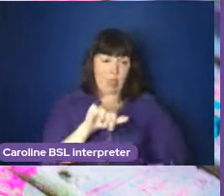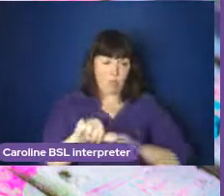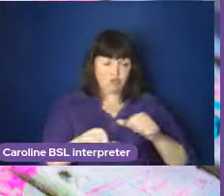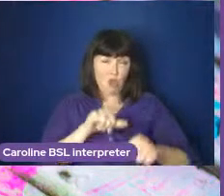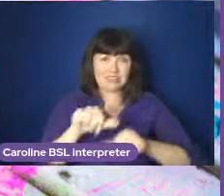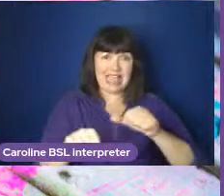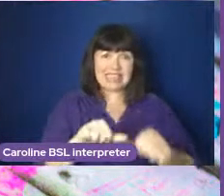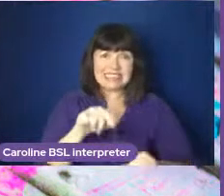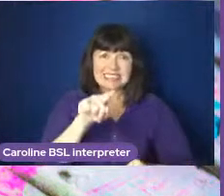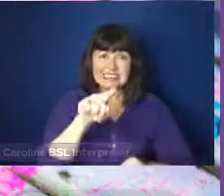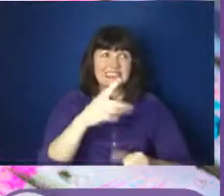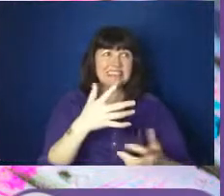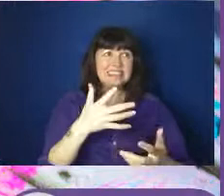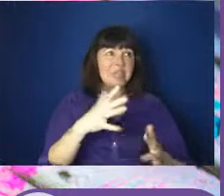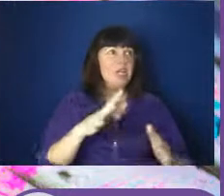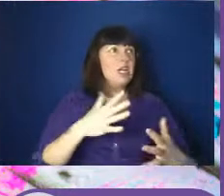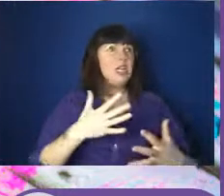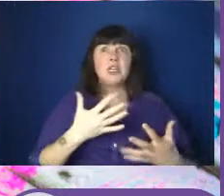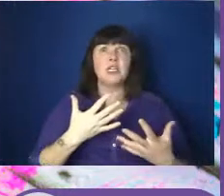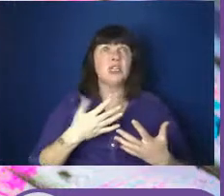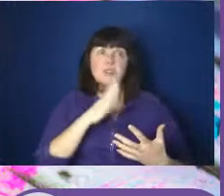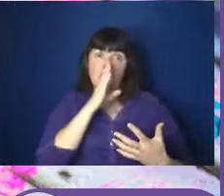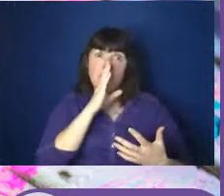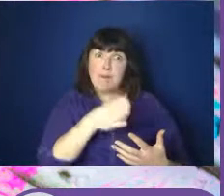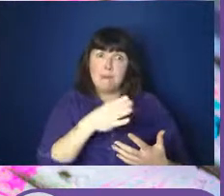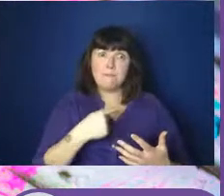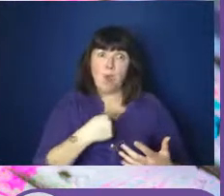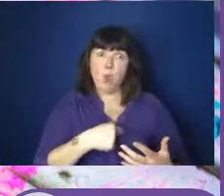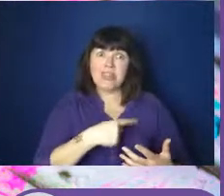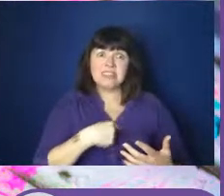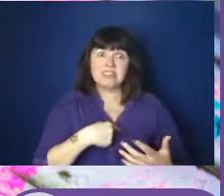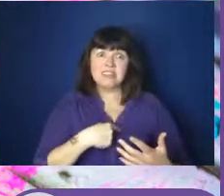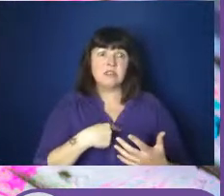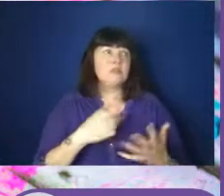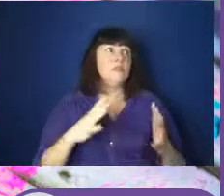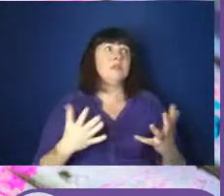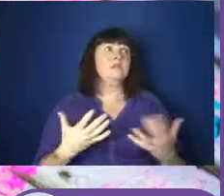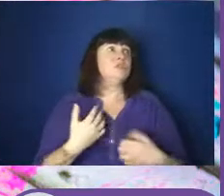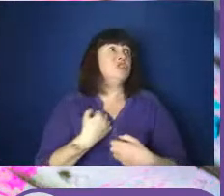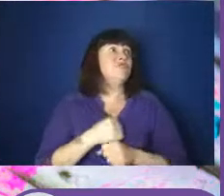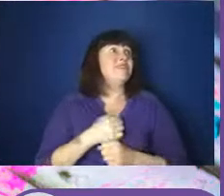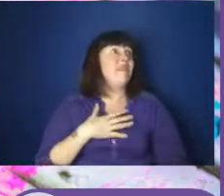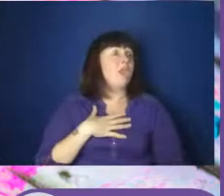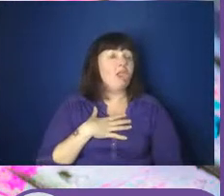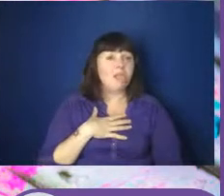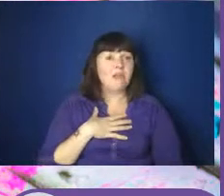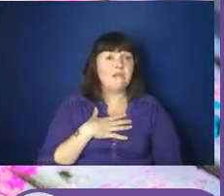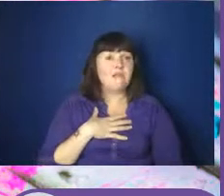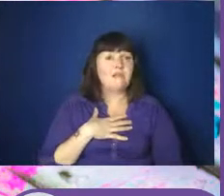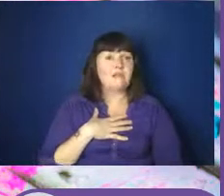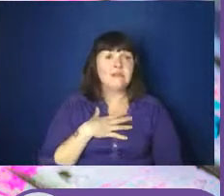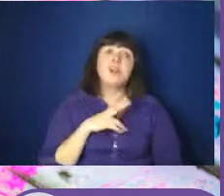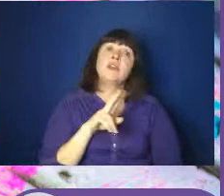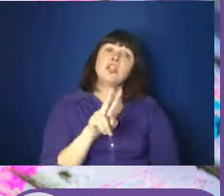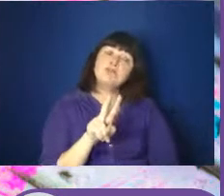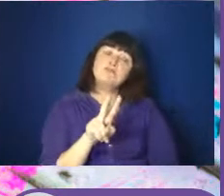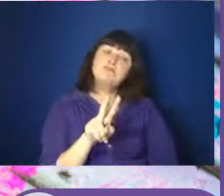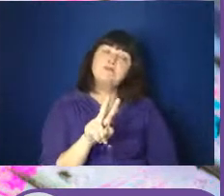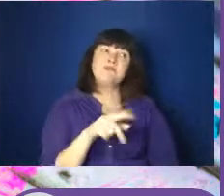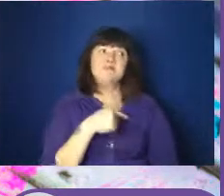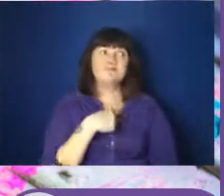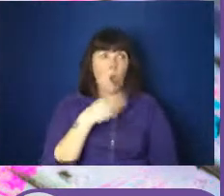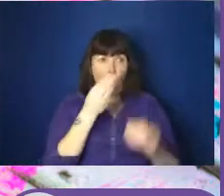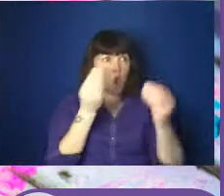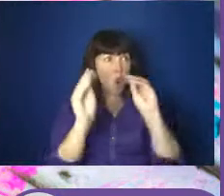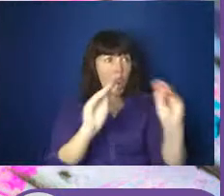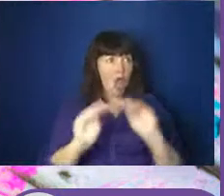love the fact that people are just blatantly honest about stuff. It's so refreshing. So she's not particularly a collage-y person,